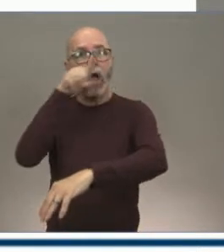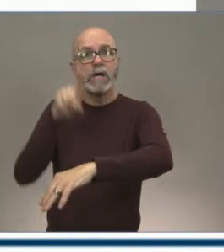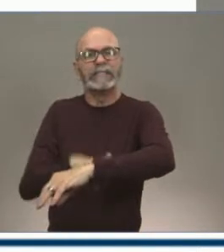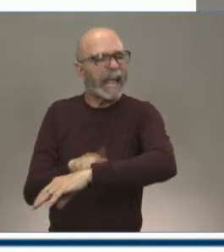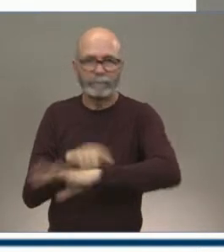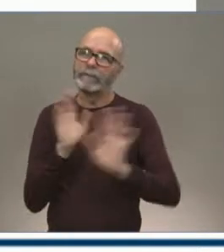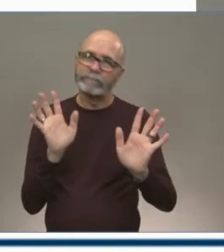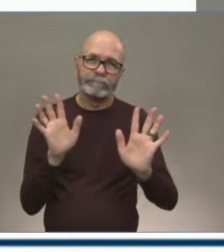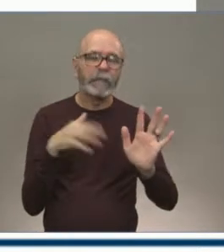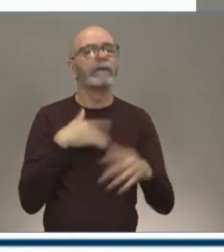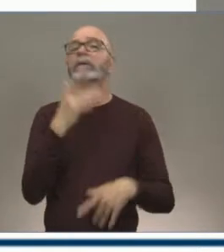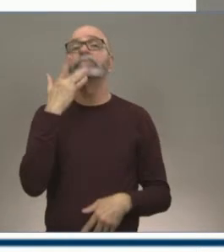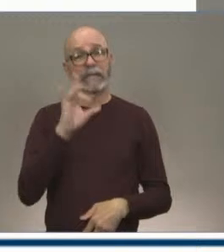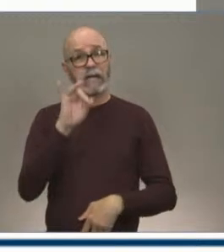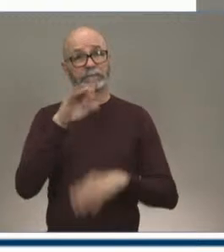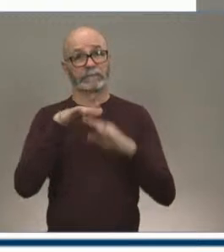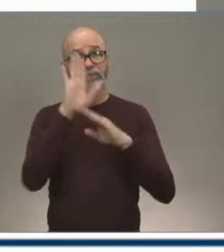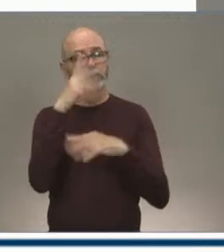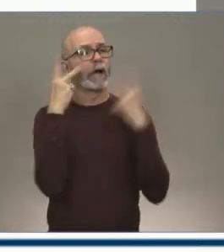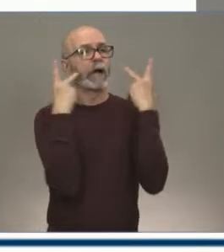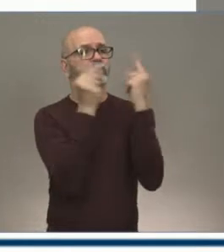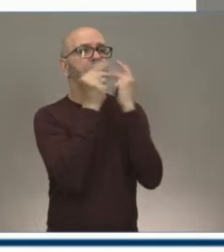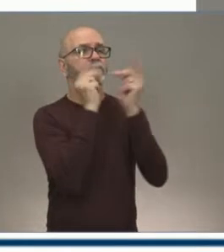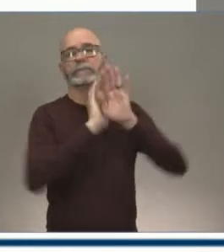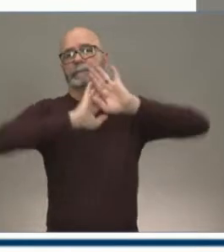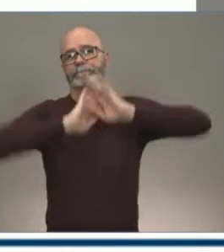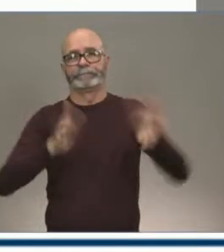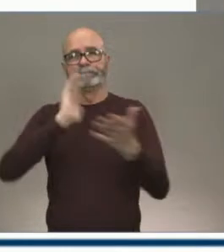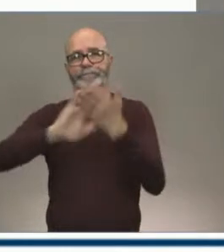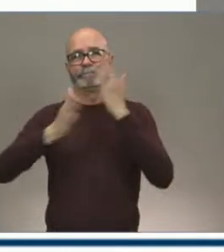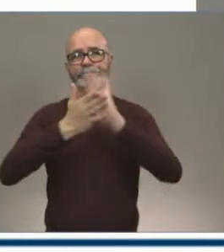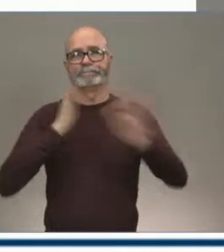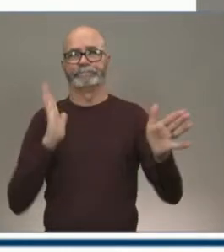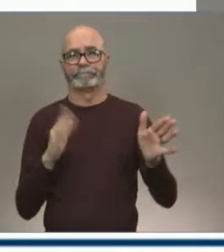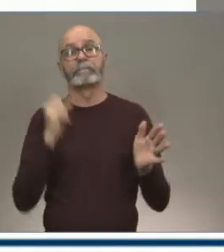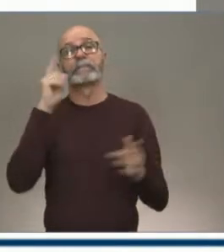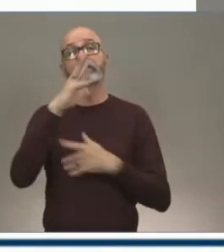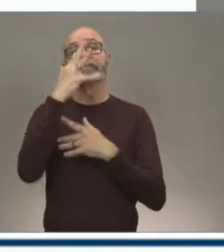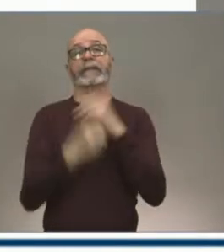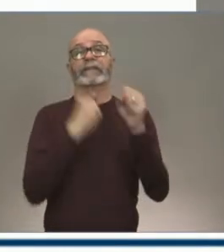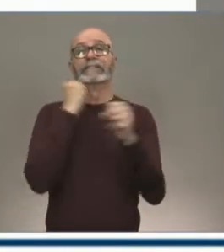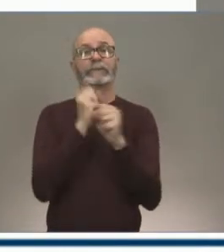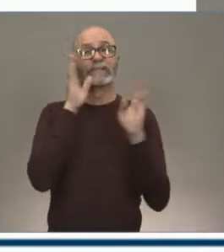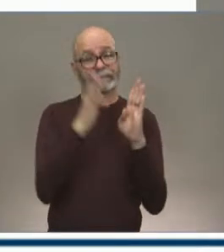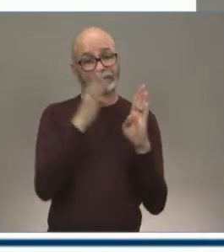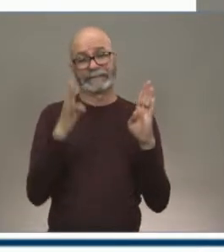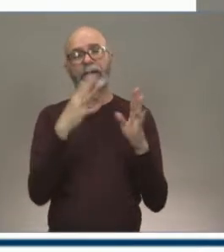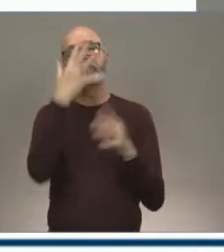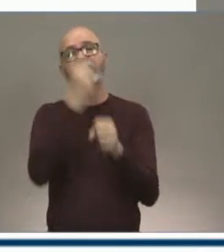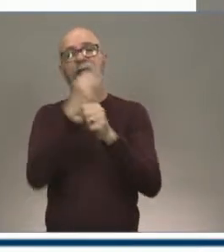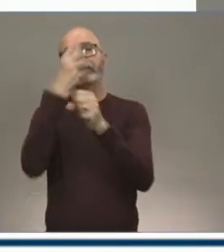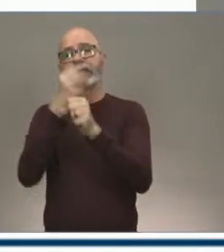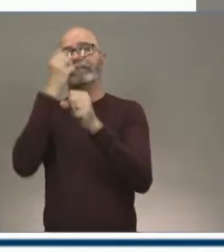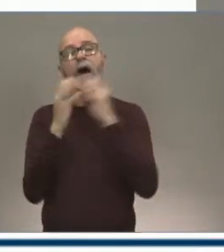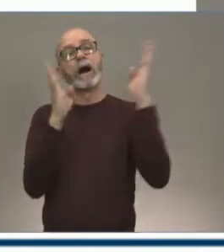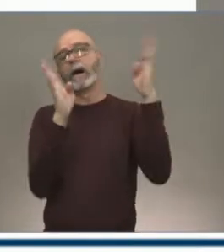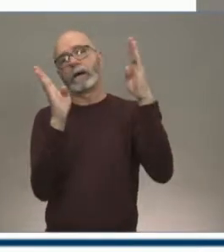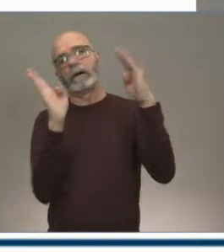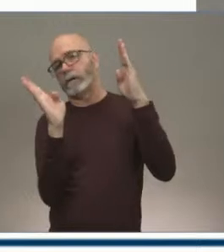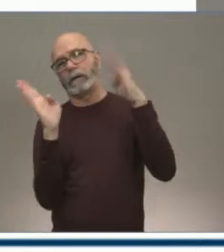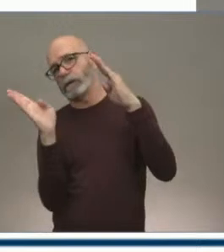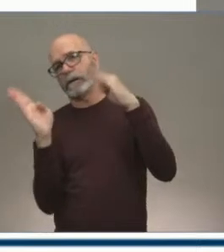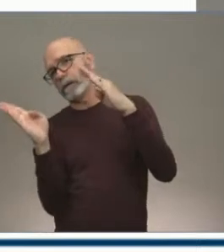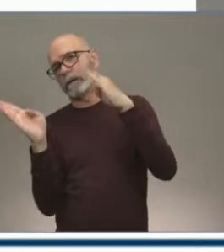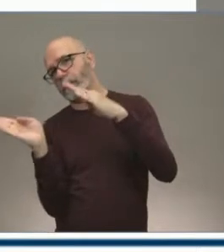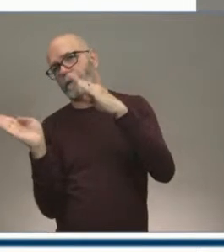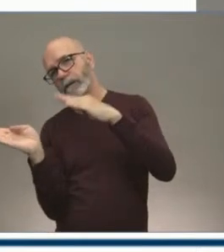above, and then once we get through them, then we're going to go in 5-year increments. It'll be 75 to 79, then 70 to 74, based